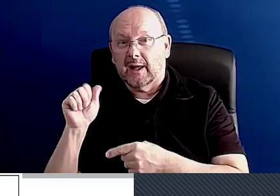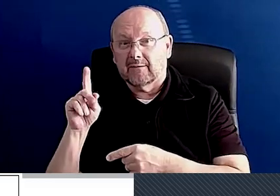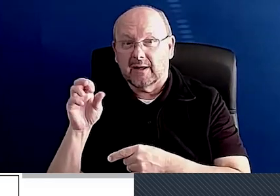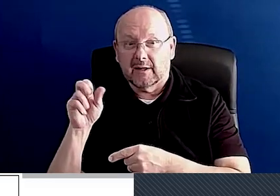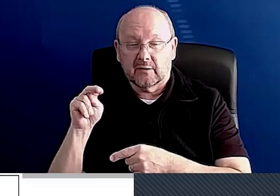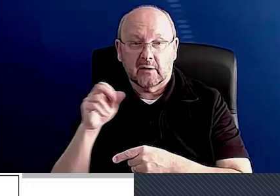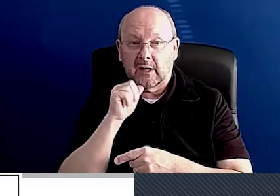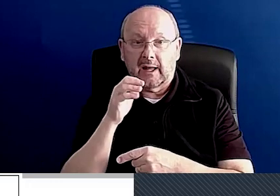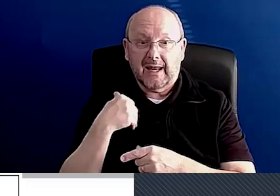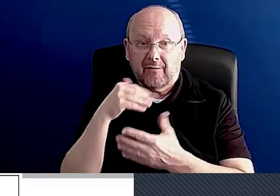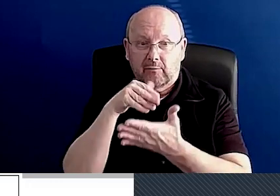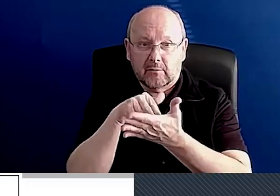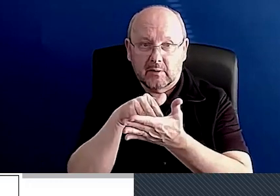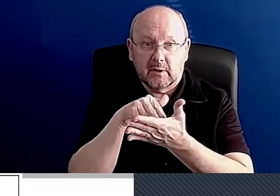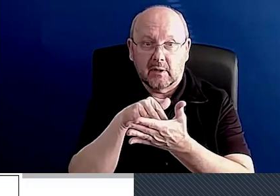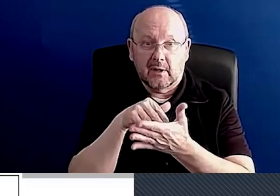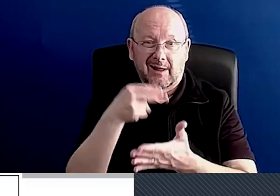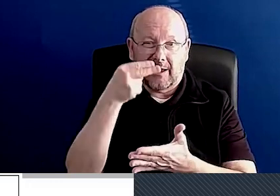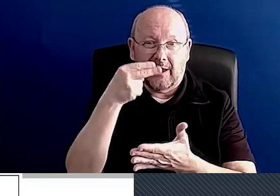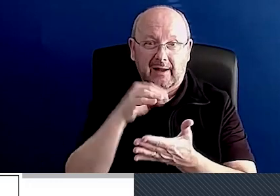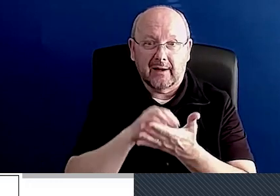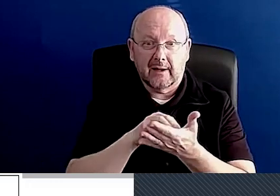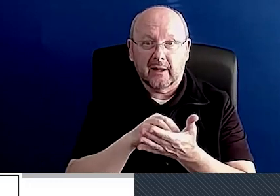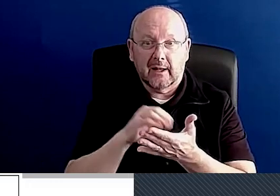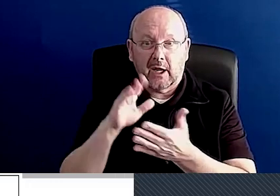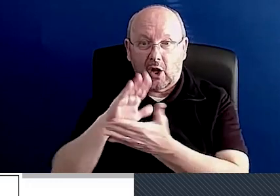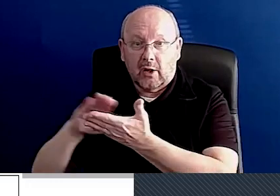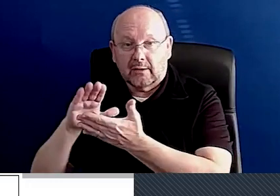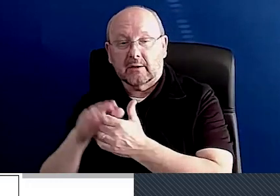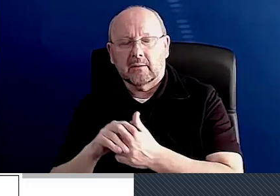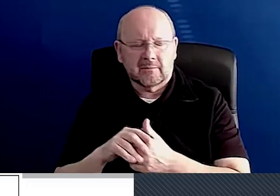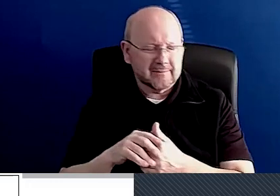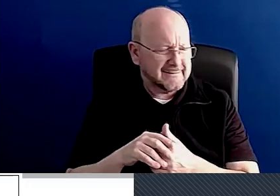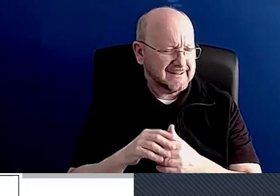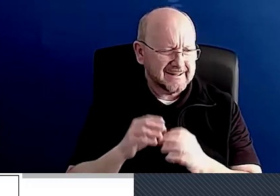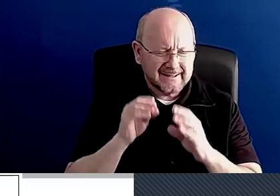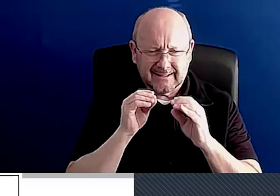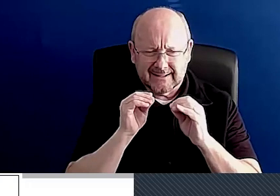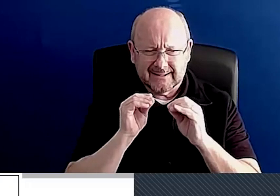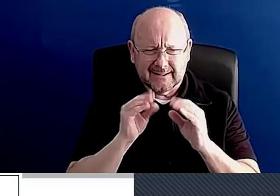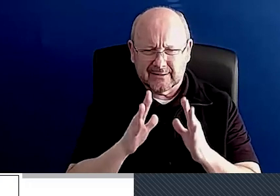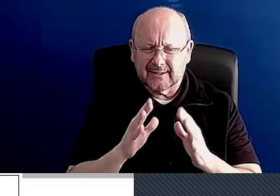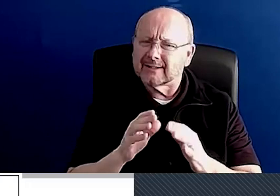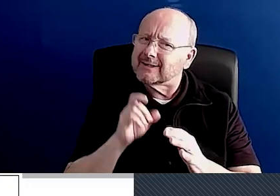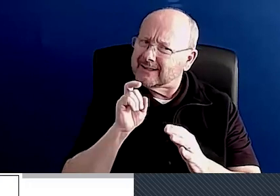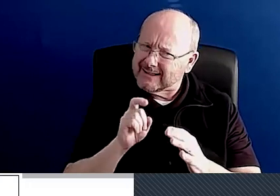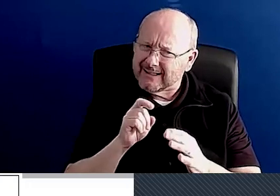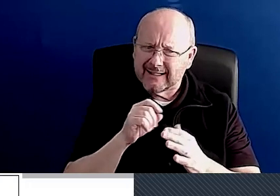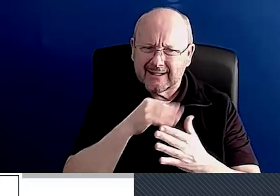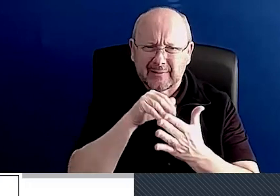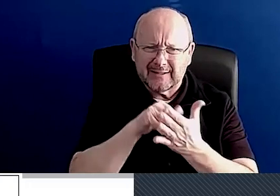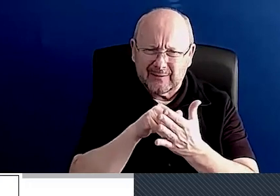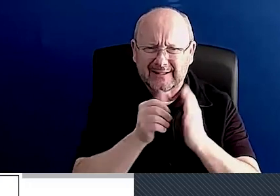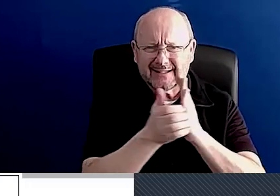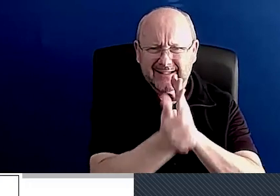there. But the instructors really felt like, hey, there's a lot of skills in between that are needed, some